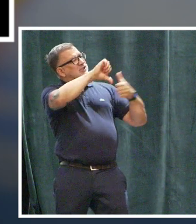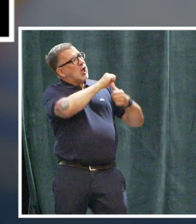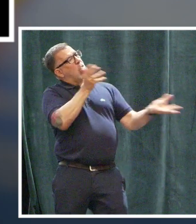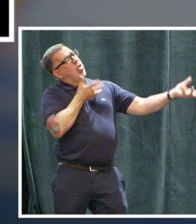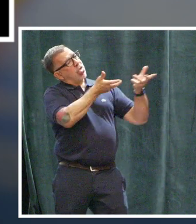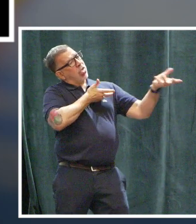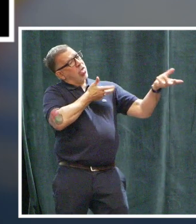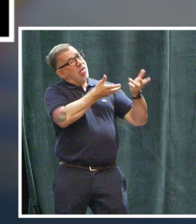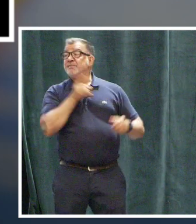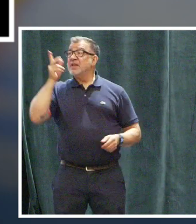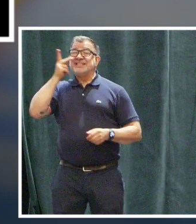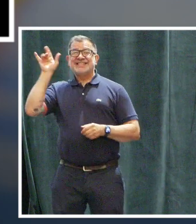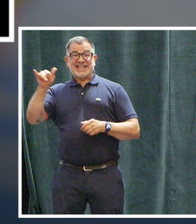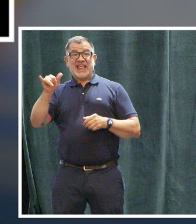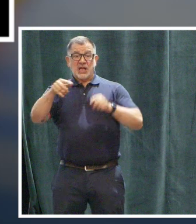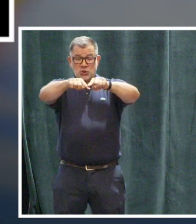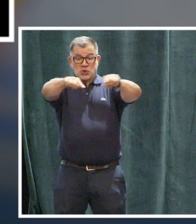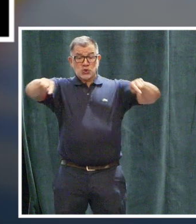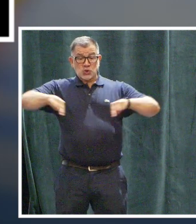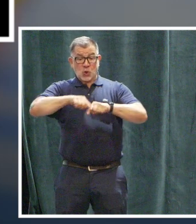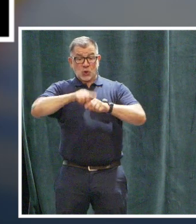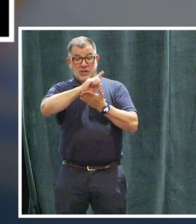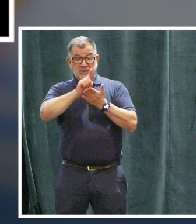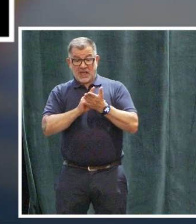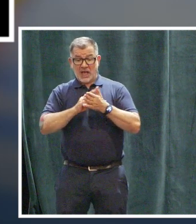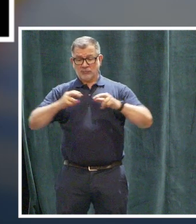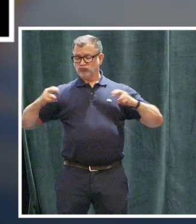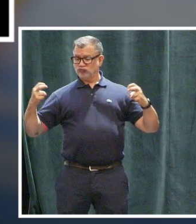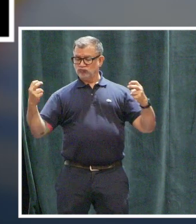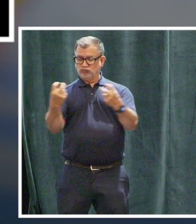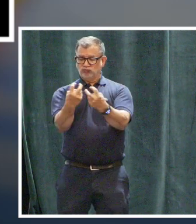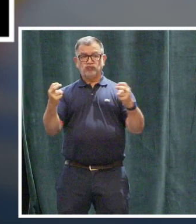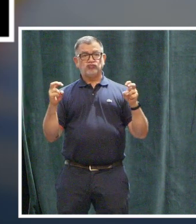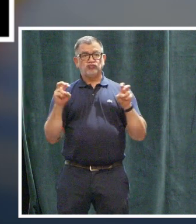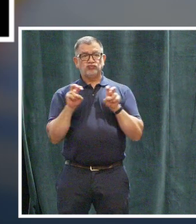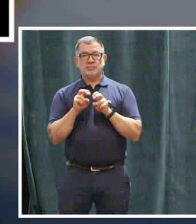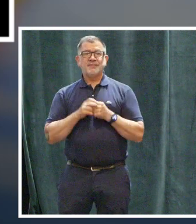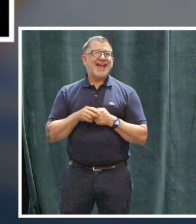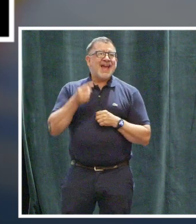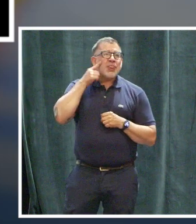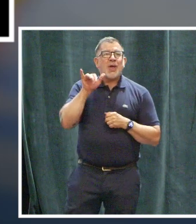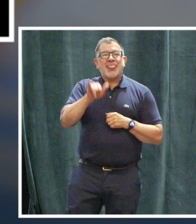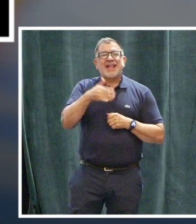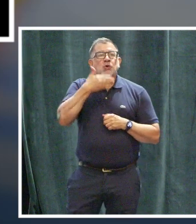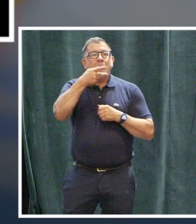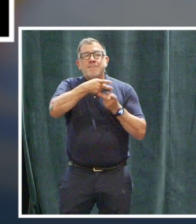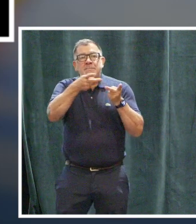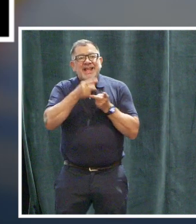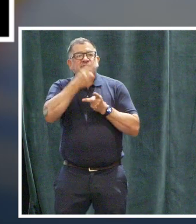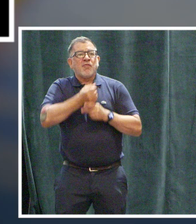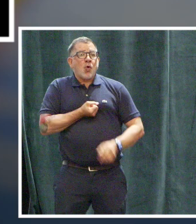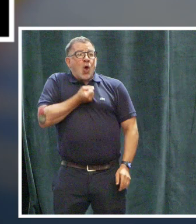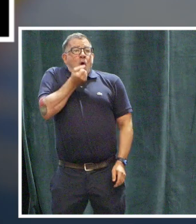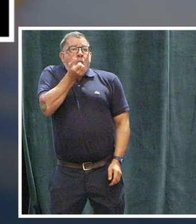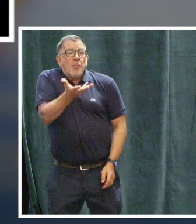this semicircular bench design. And we think that this would be a really nice place for people to have a poetry reading, or for somebody to bring out their